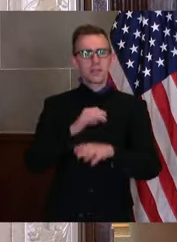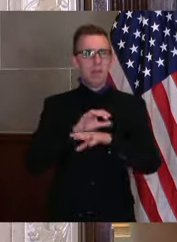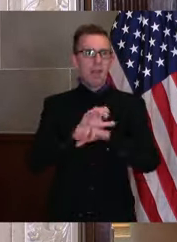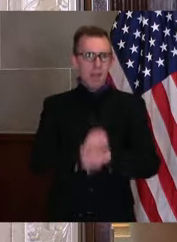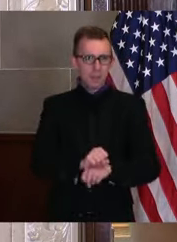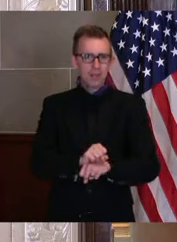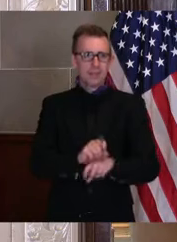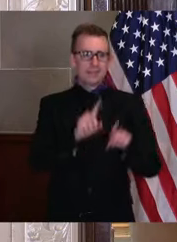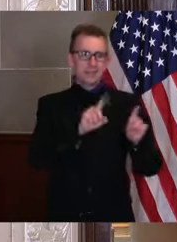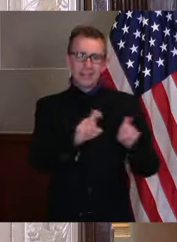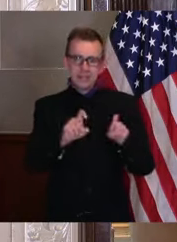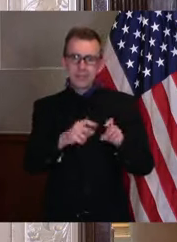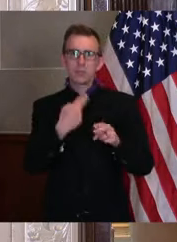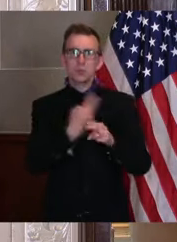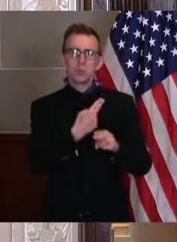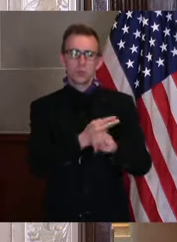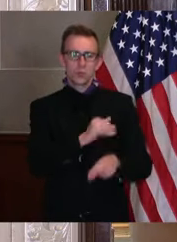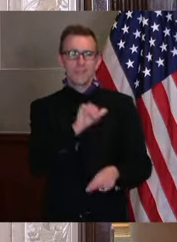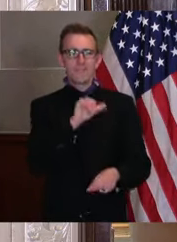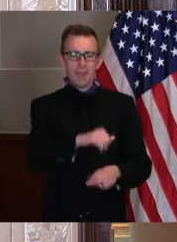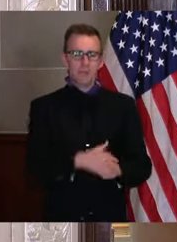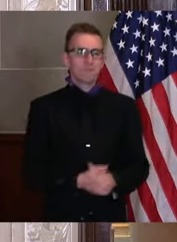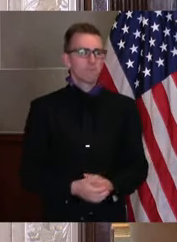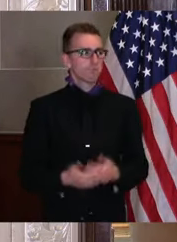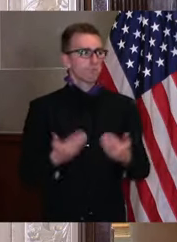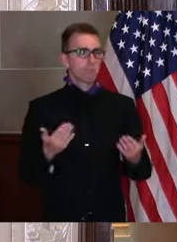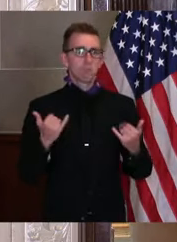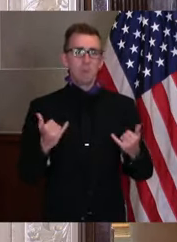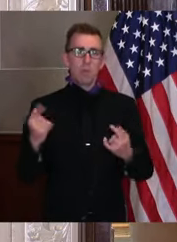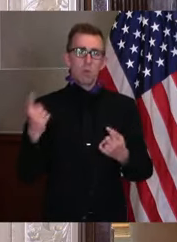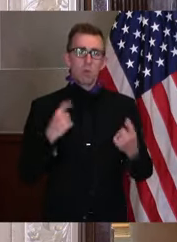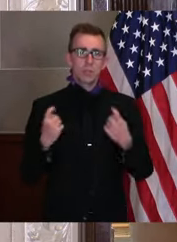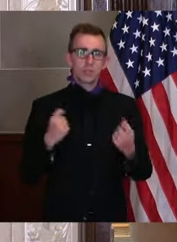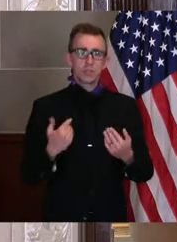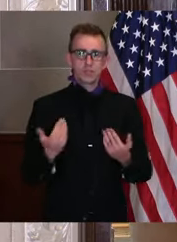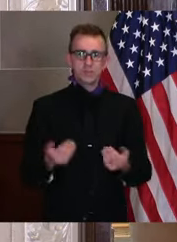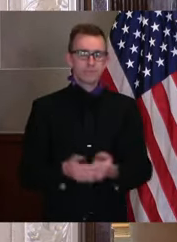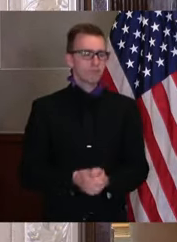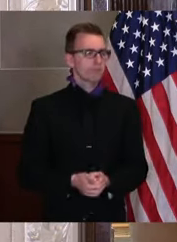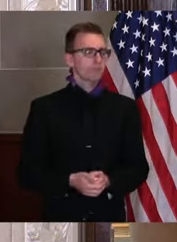and using that. Kelly, I'm happy to answer any questions. Any questions